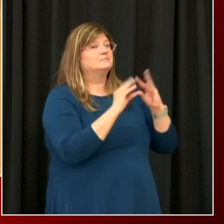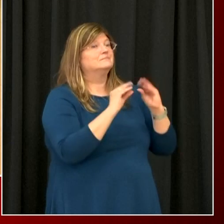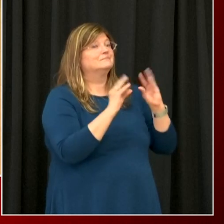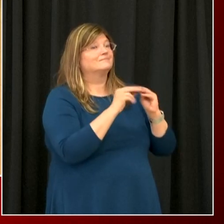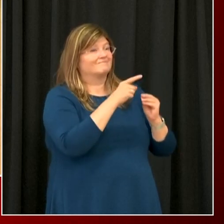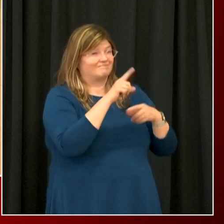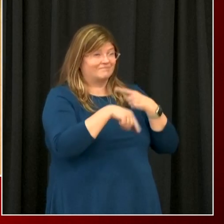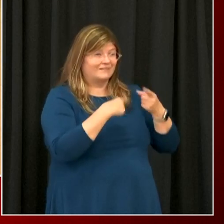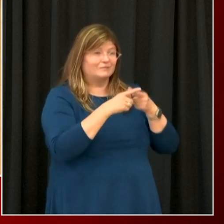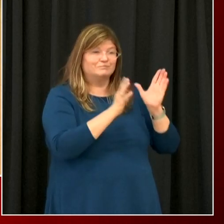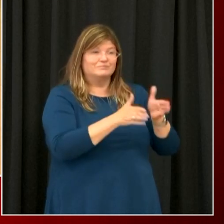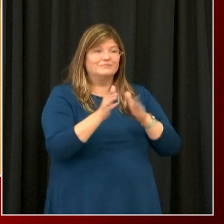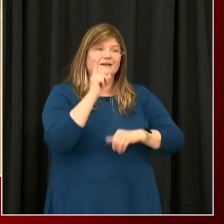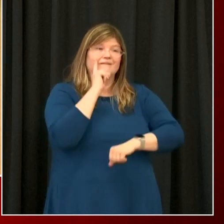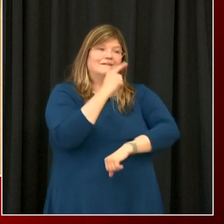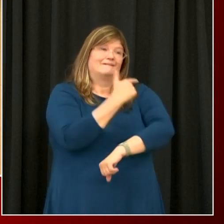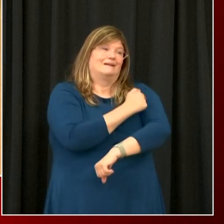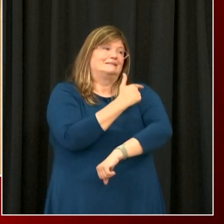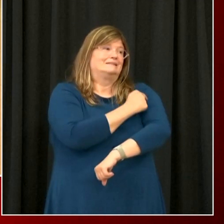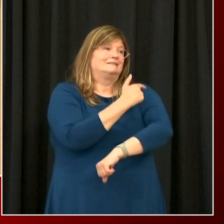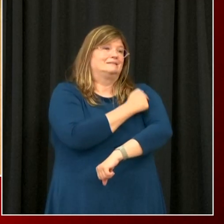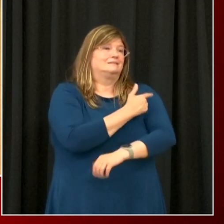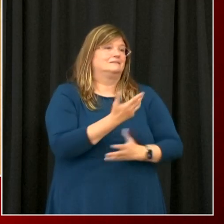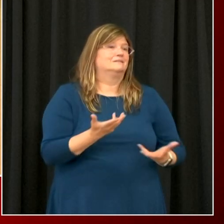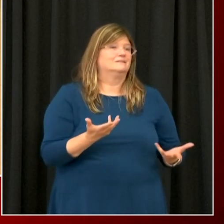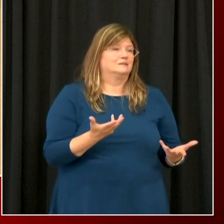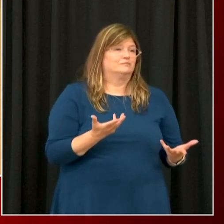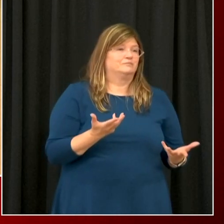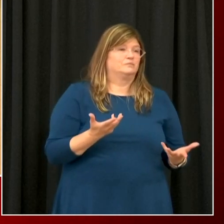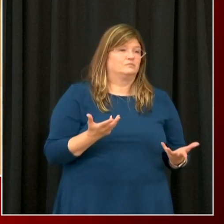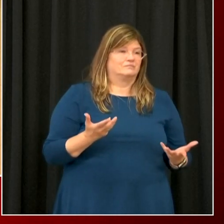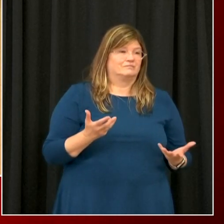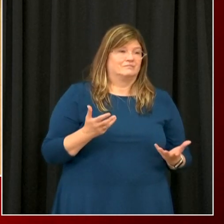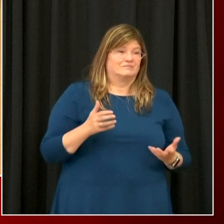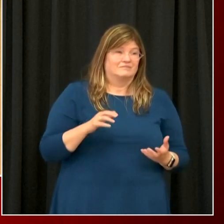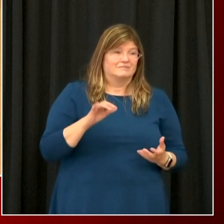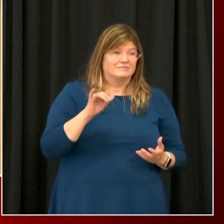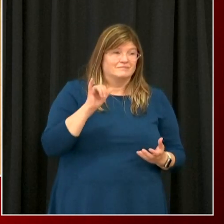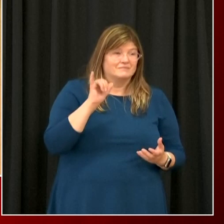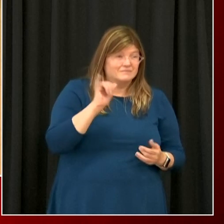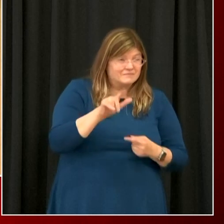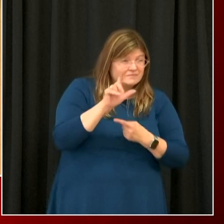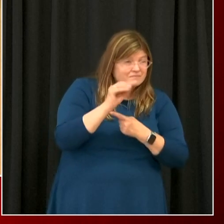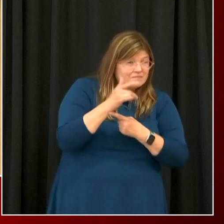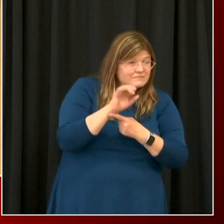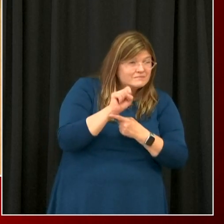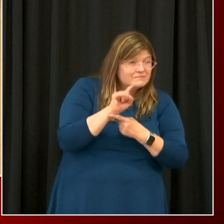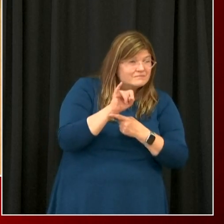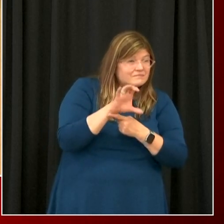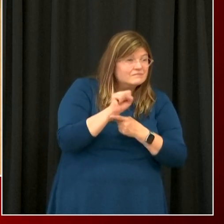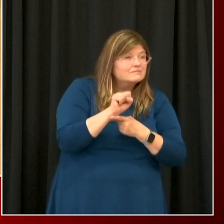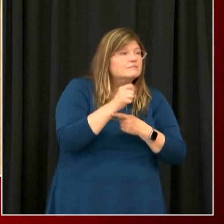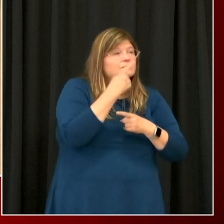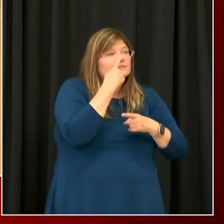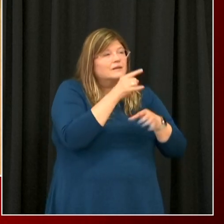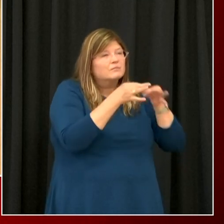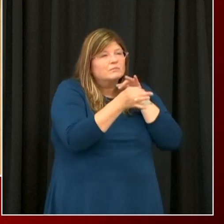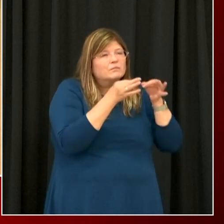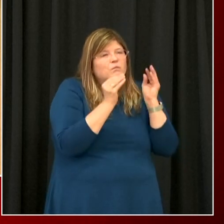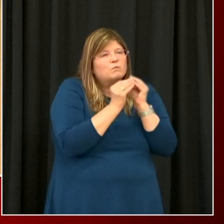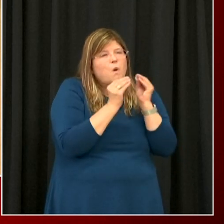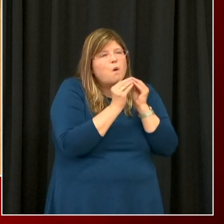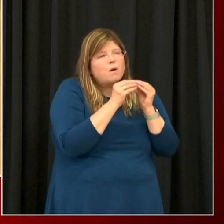be like logistically preparing and such. Can you just talk more about that? Like,